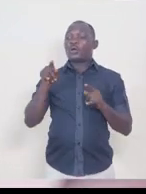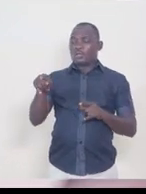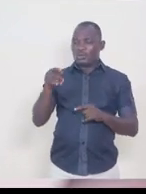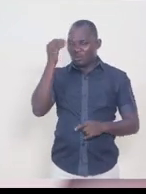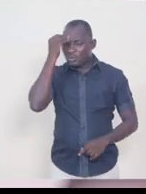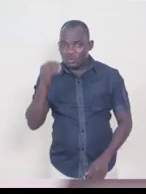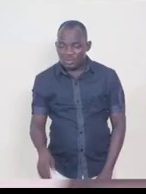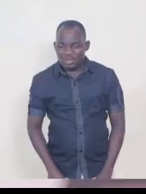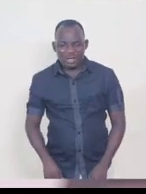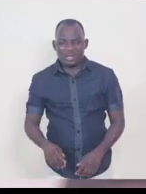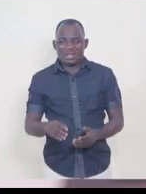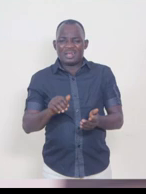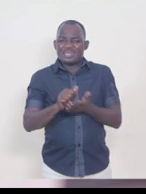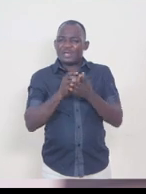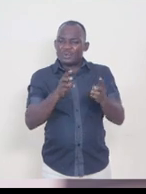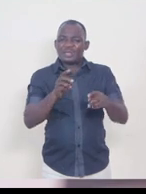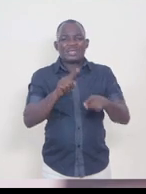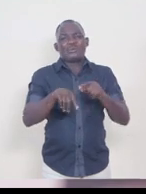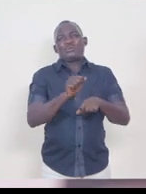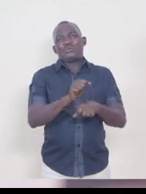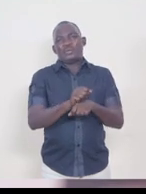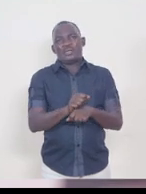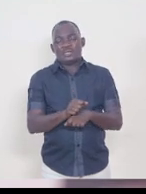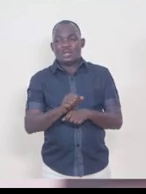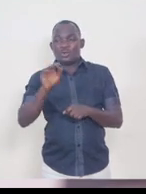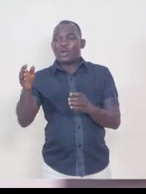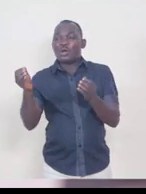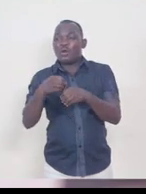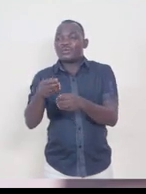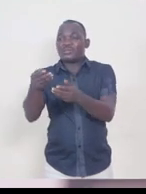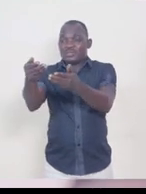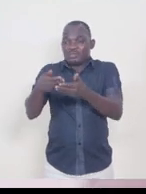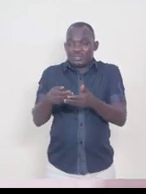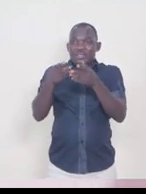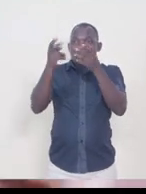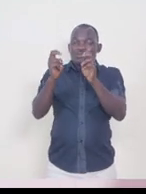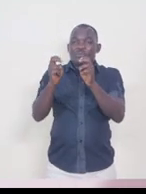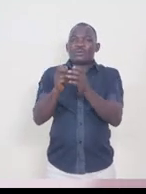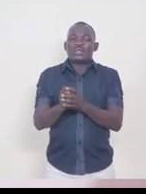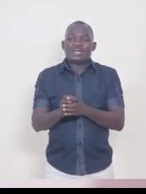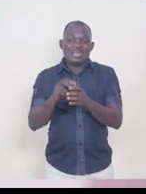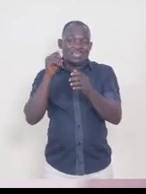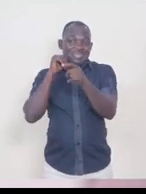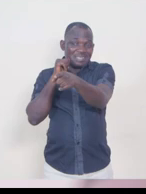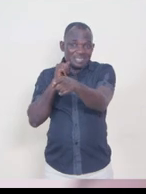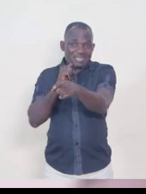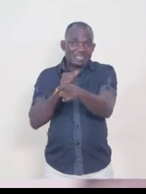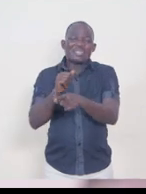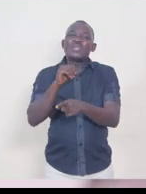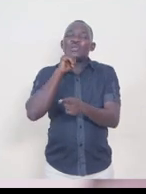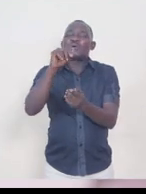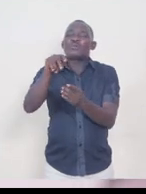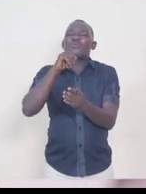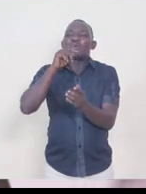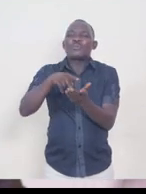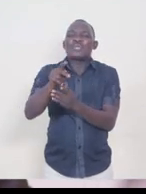you know it doesn't work that way. The complaint your office brought to us was Esther here, your client, had not been paid